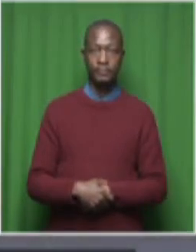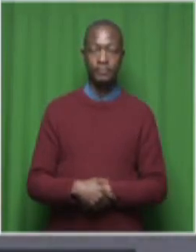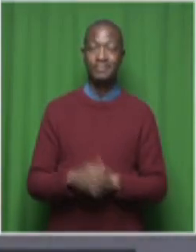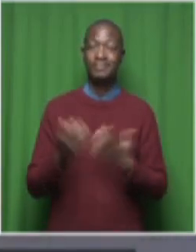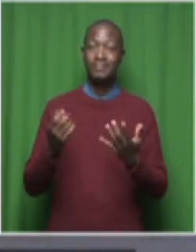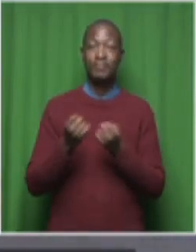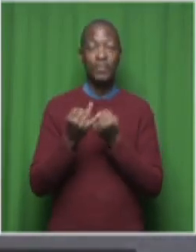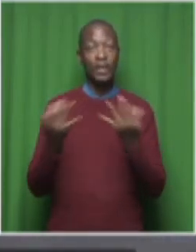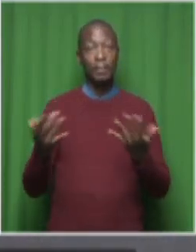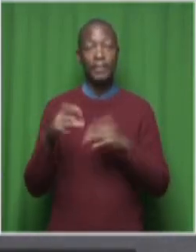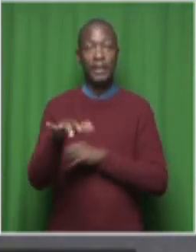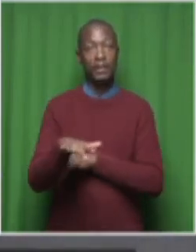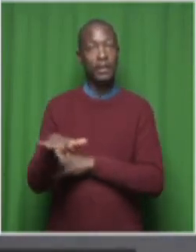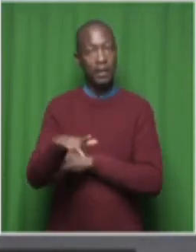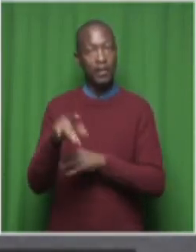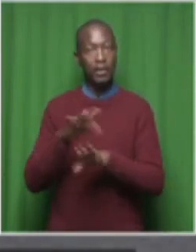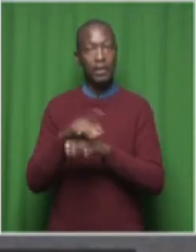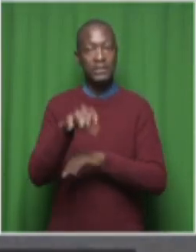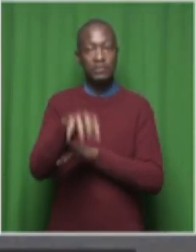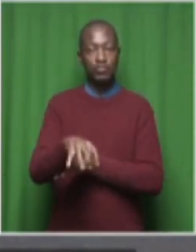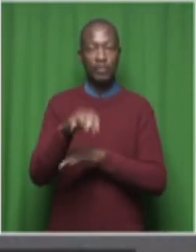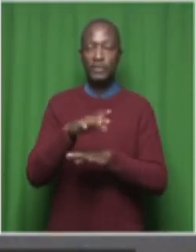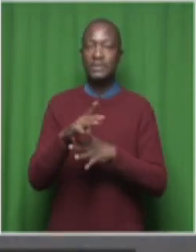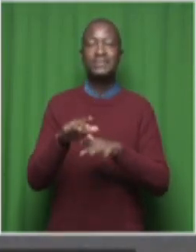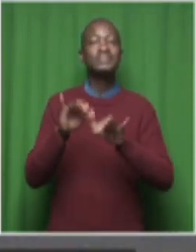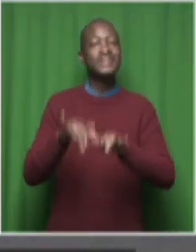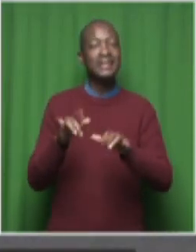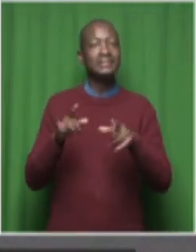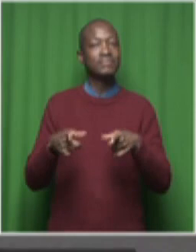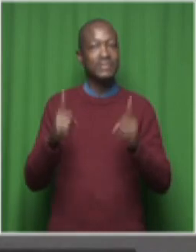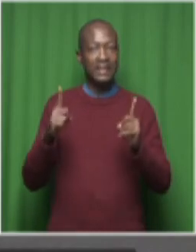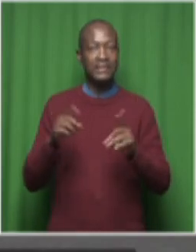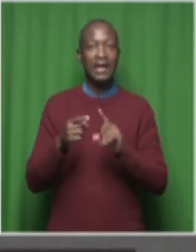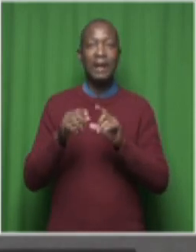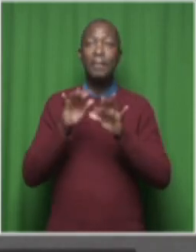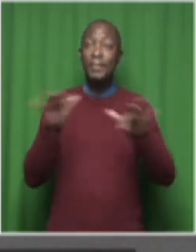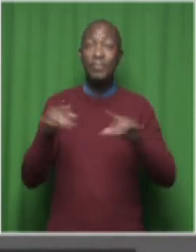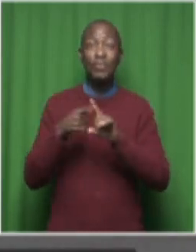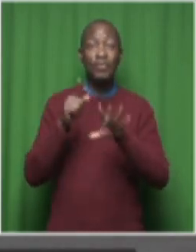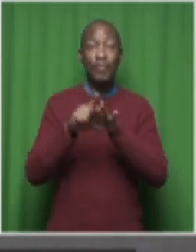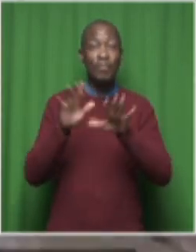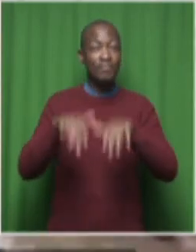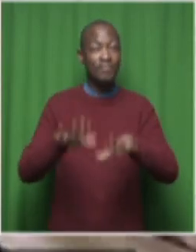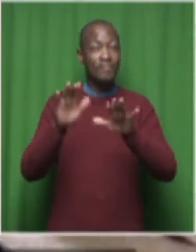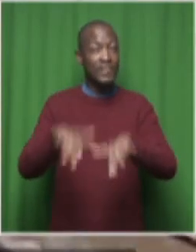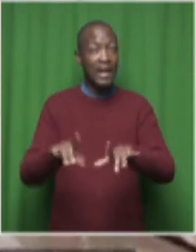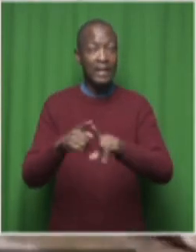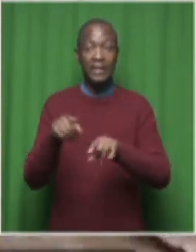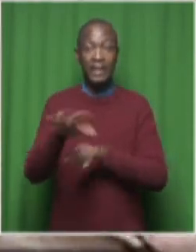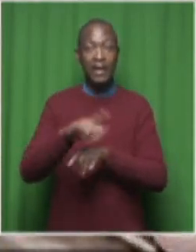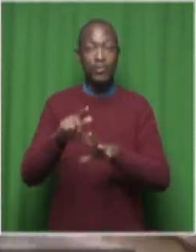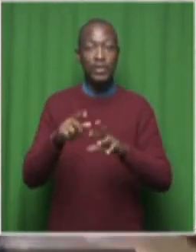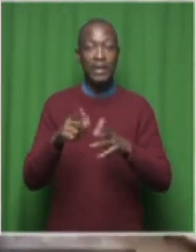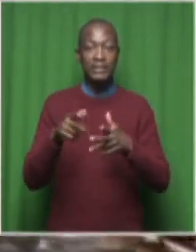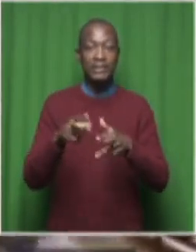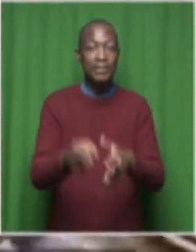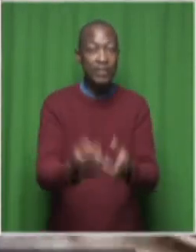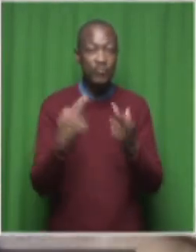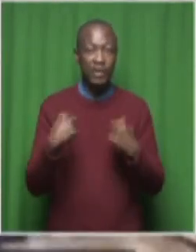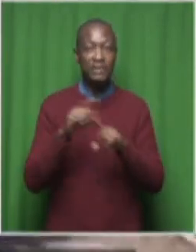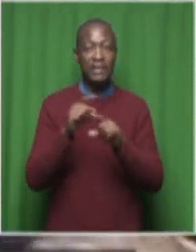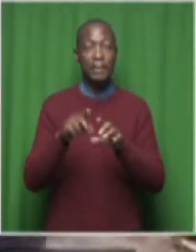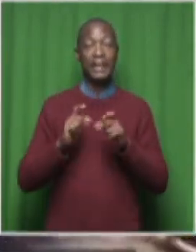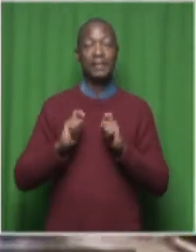Many areas across the province remain in danger. People from flooded areas are still being rescued by emergency and